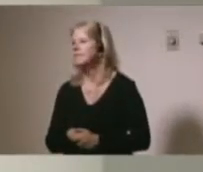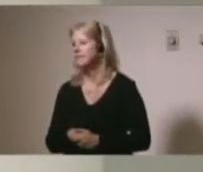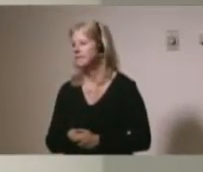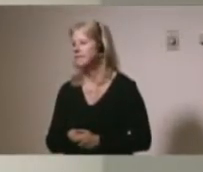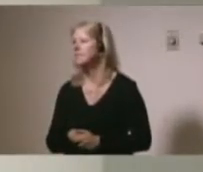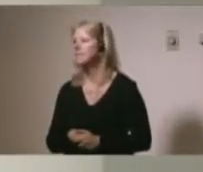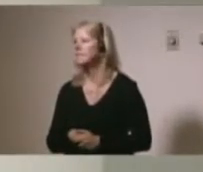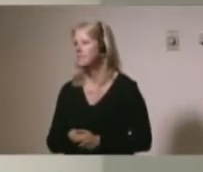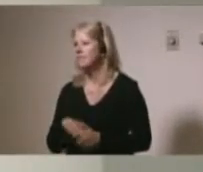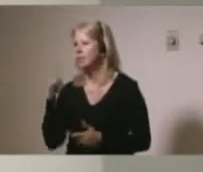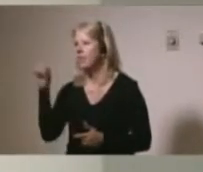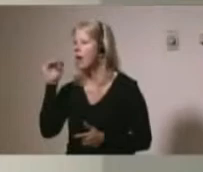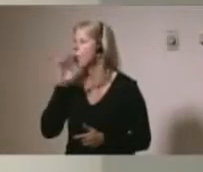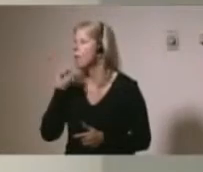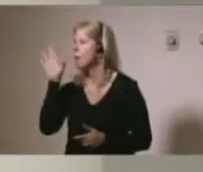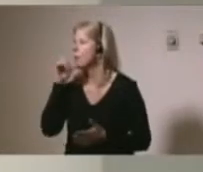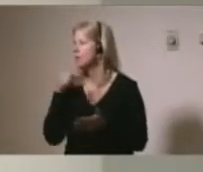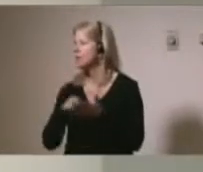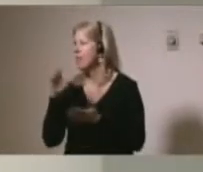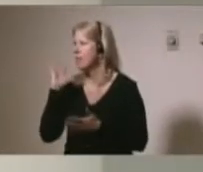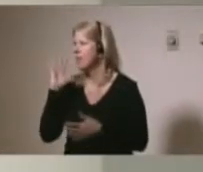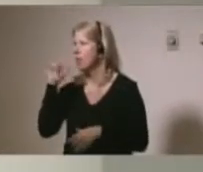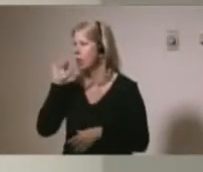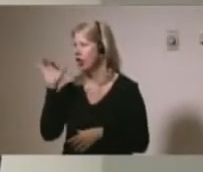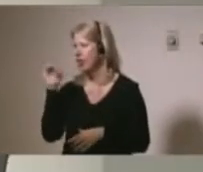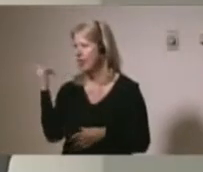post office. That's what it used to look like.